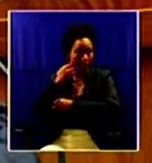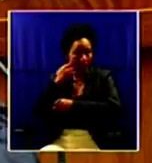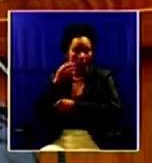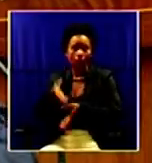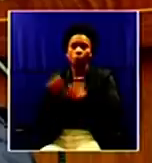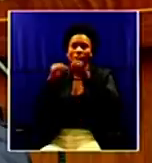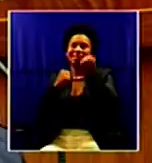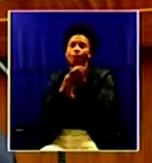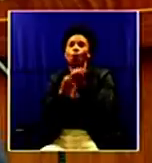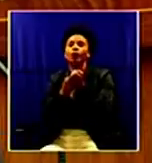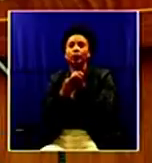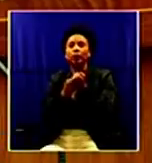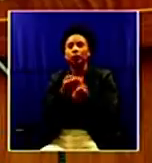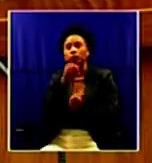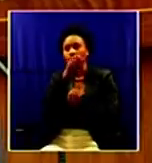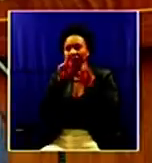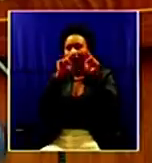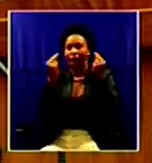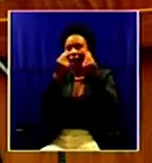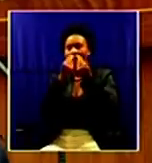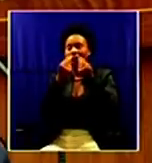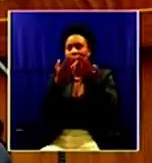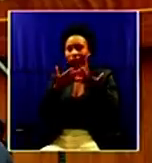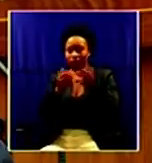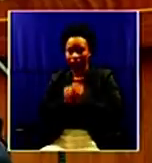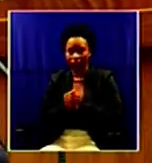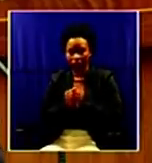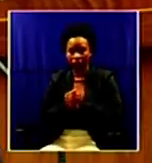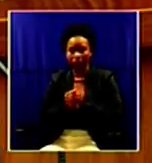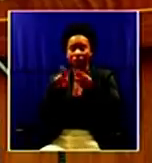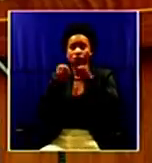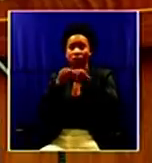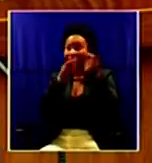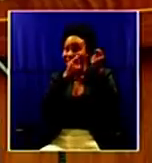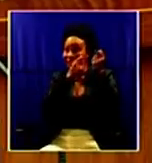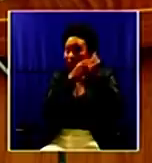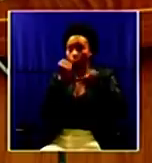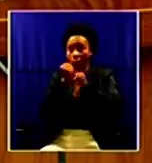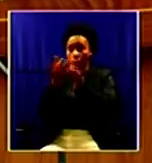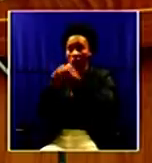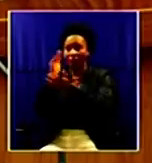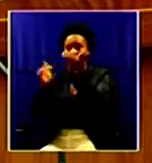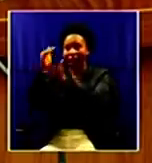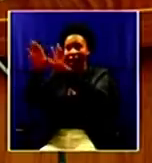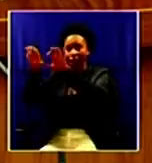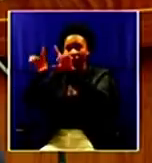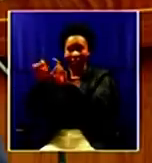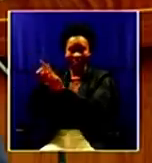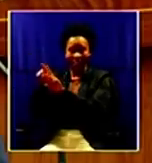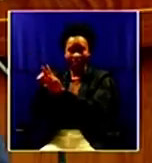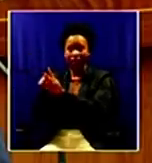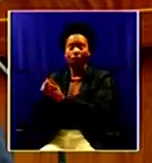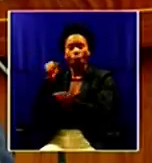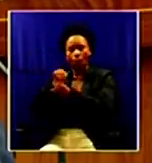The National Treasury is working closely with the Department of Higher Education and Training to work out on policy and funding